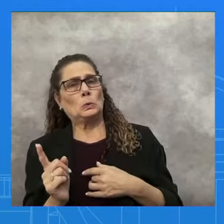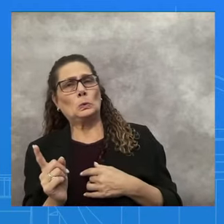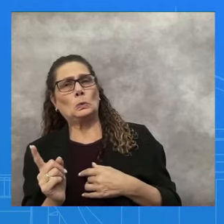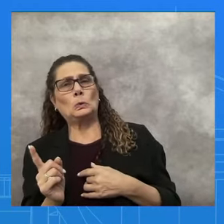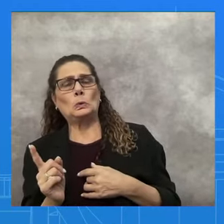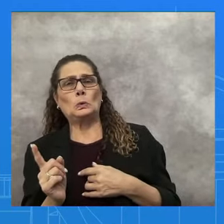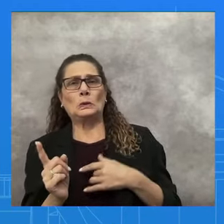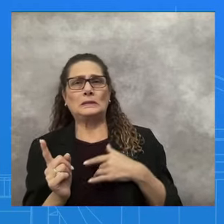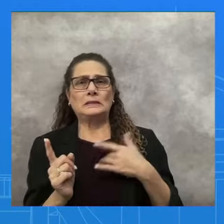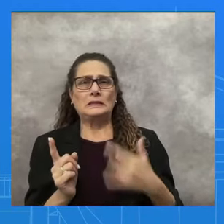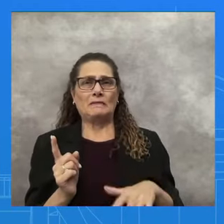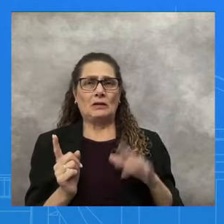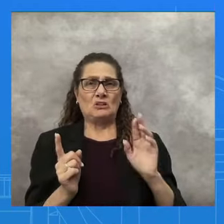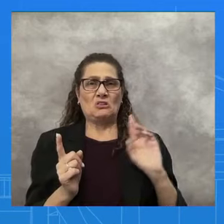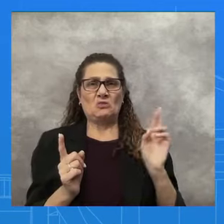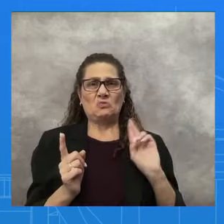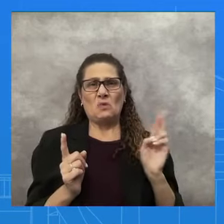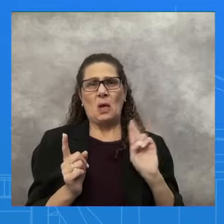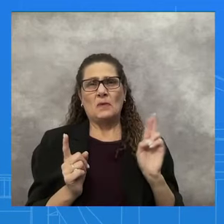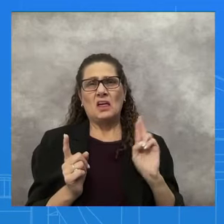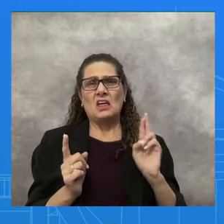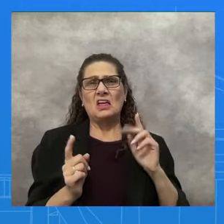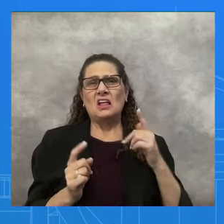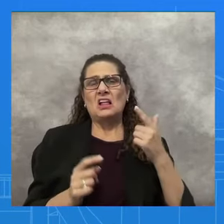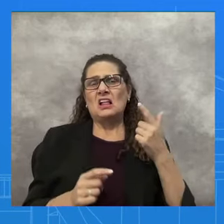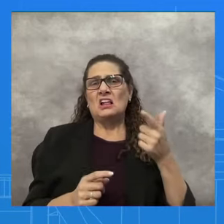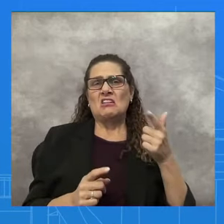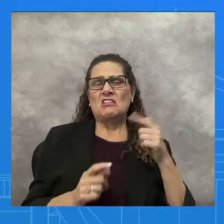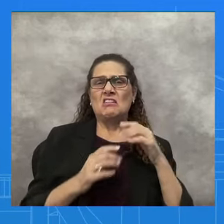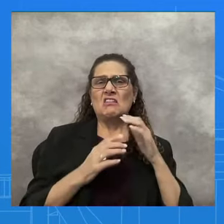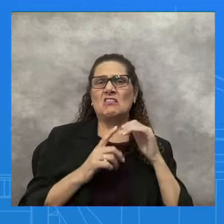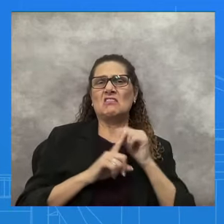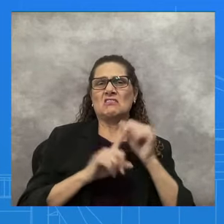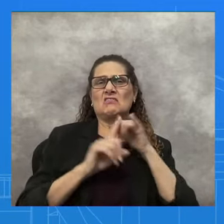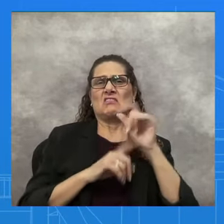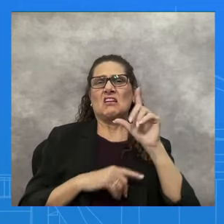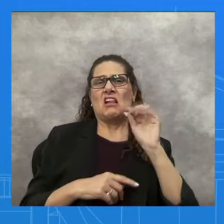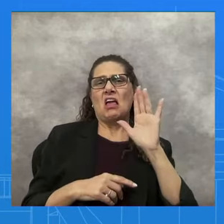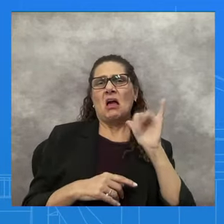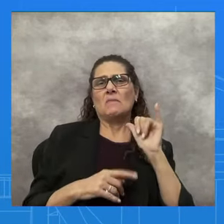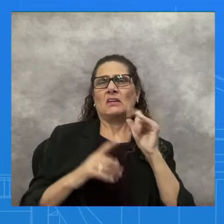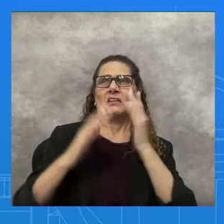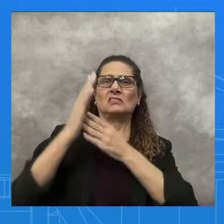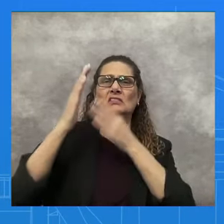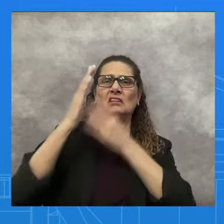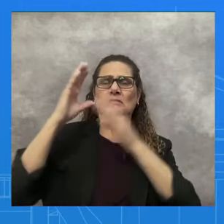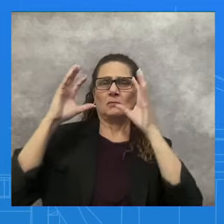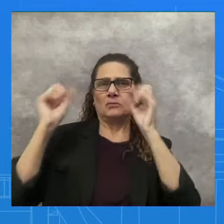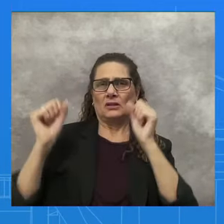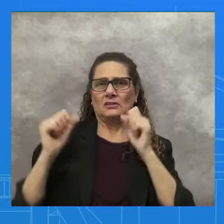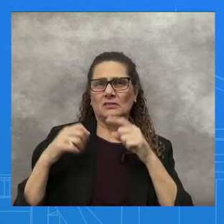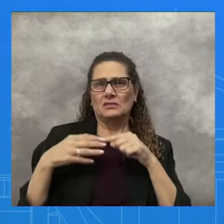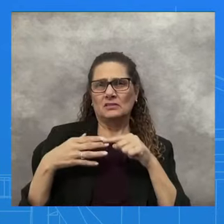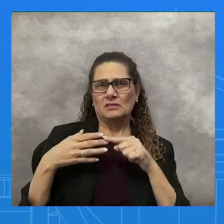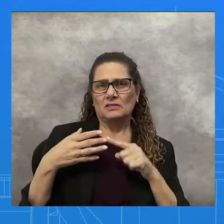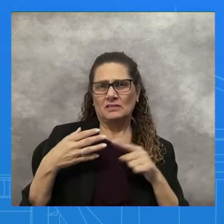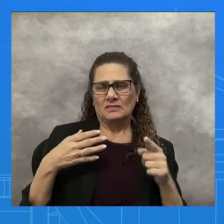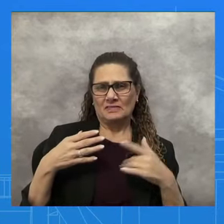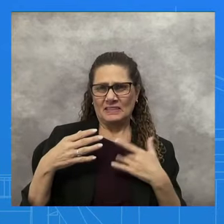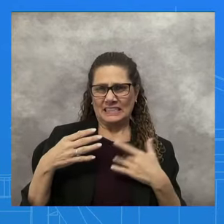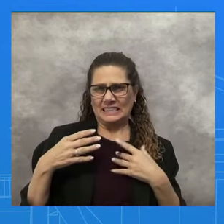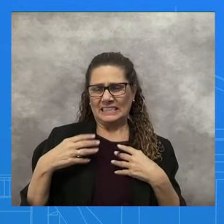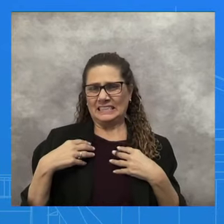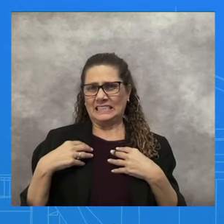lobby who will go against him. But look, we were able to do bipartisan legislation,